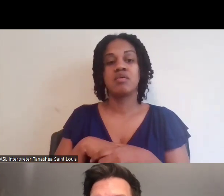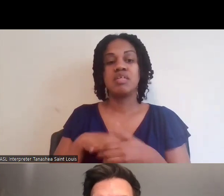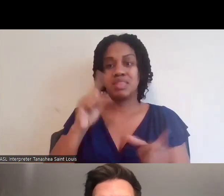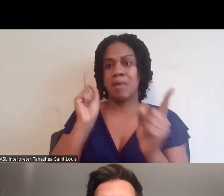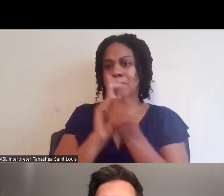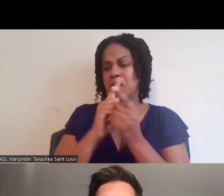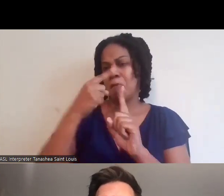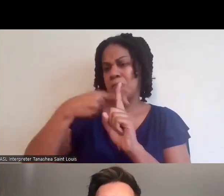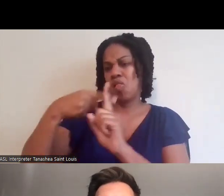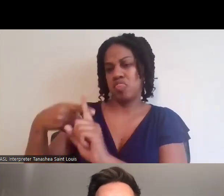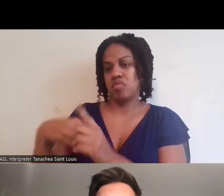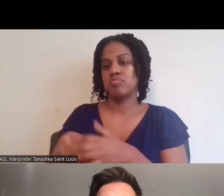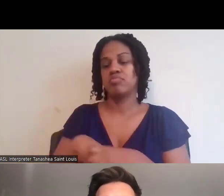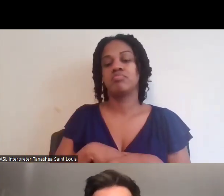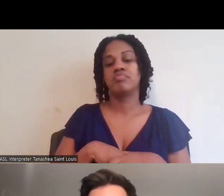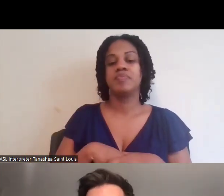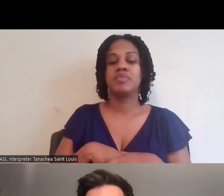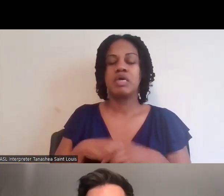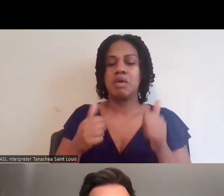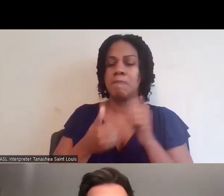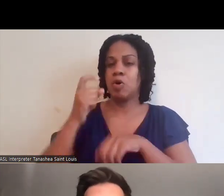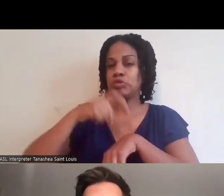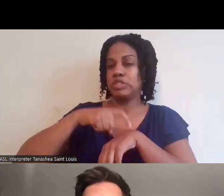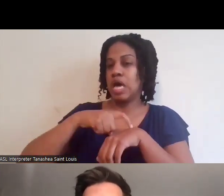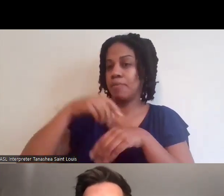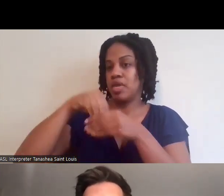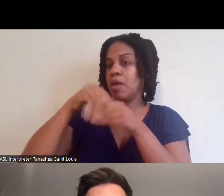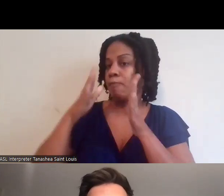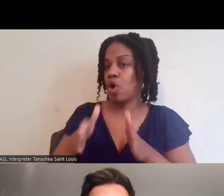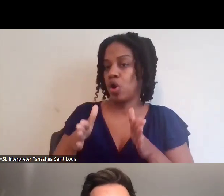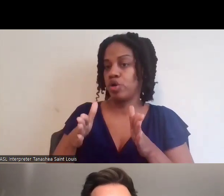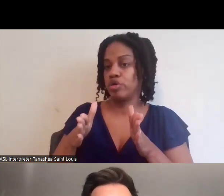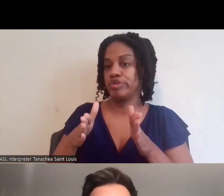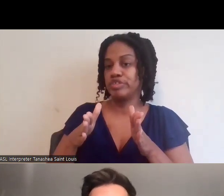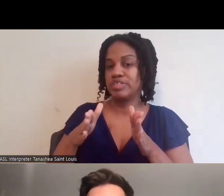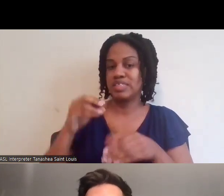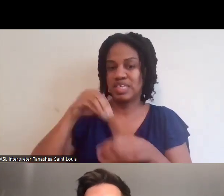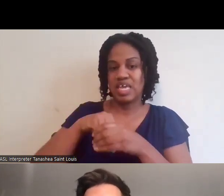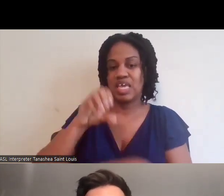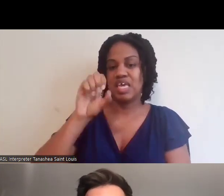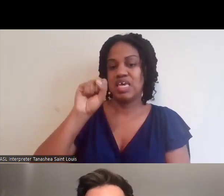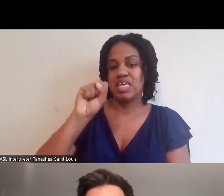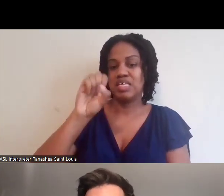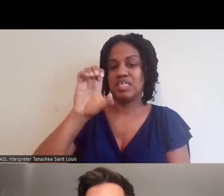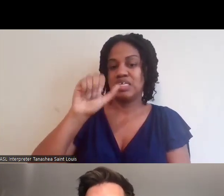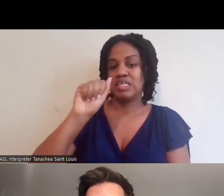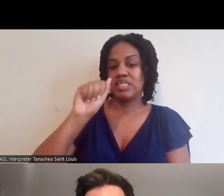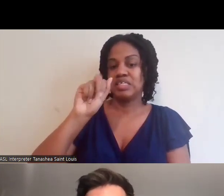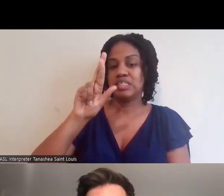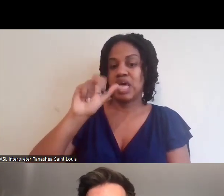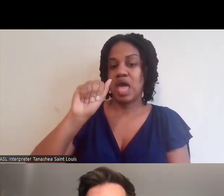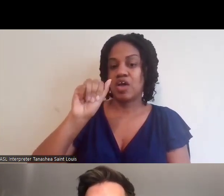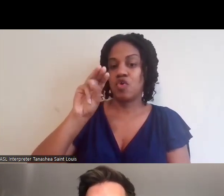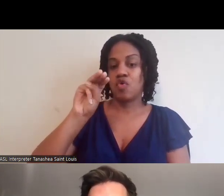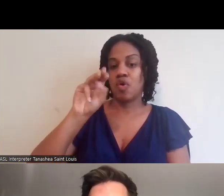basis, in most cases in person in Sacramento, to review the research, to